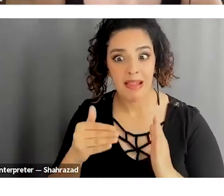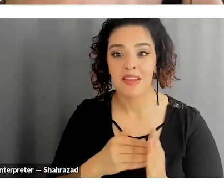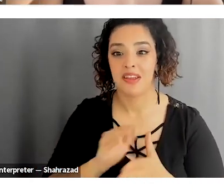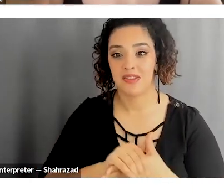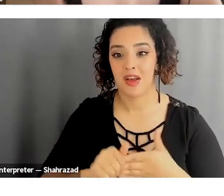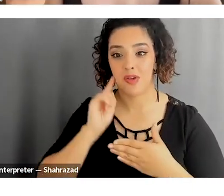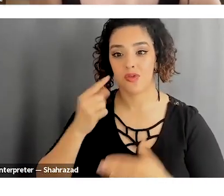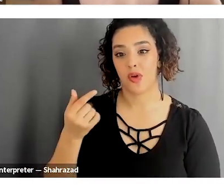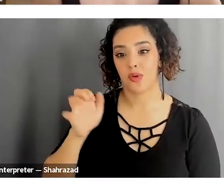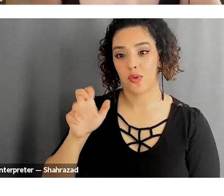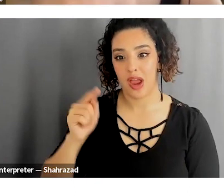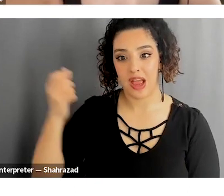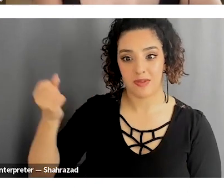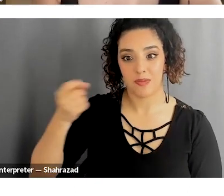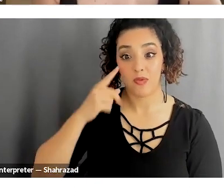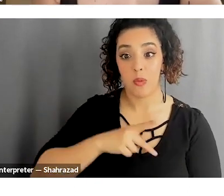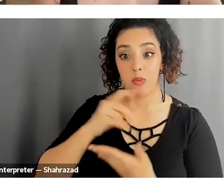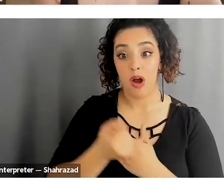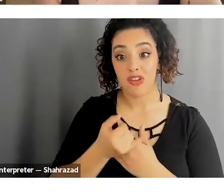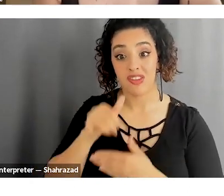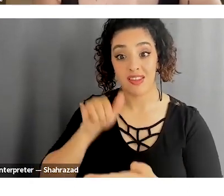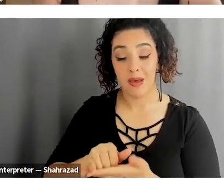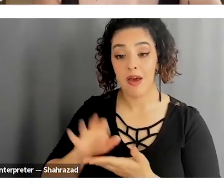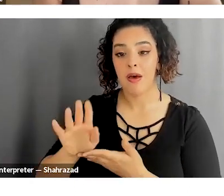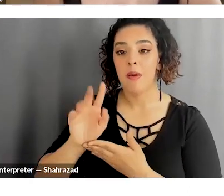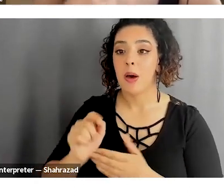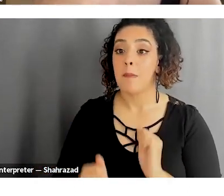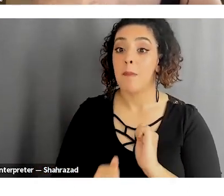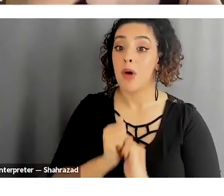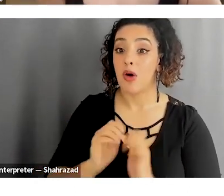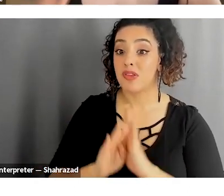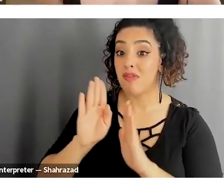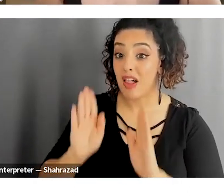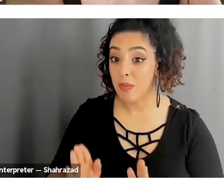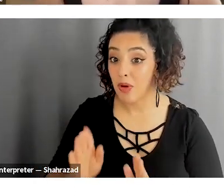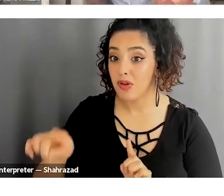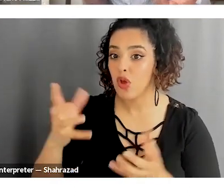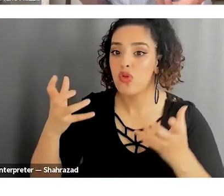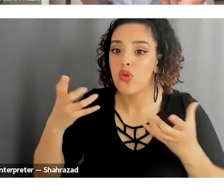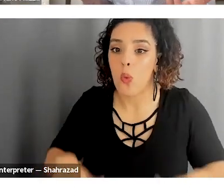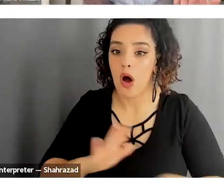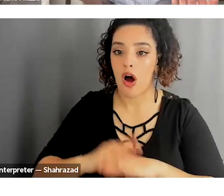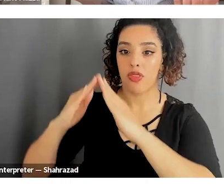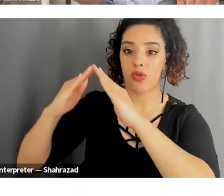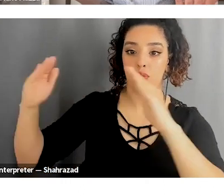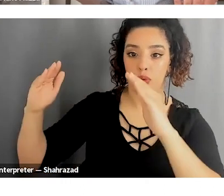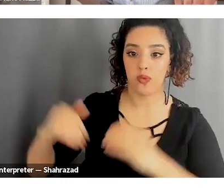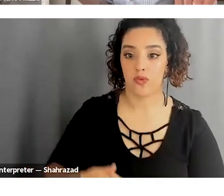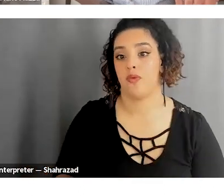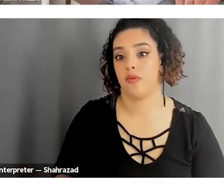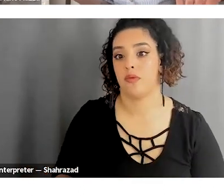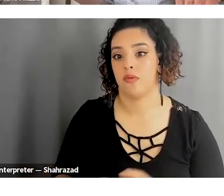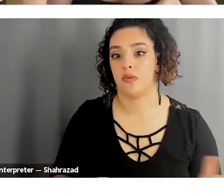problem is most developers don't want that on their roofs. They don't want. Why? Exactly. And she's